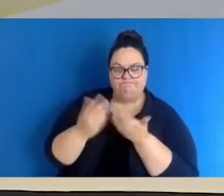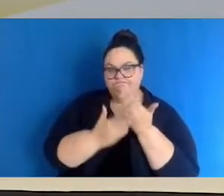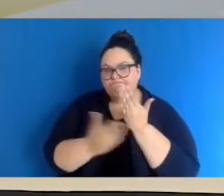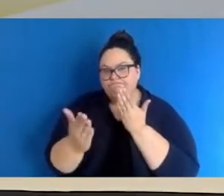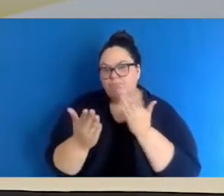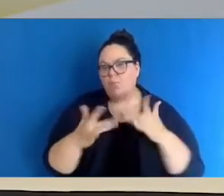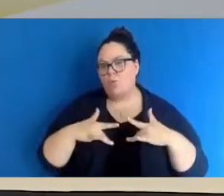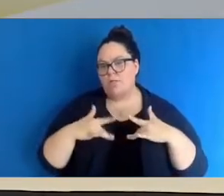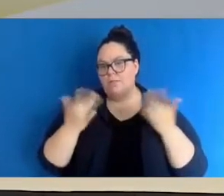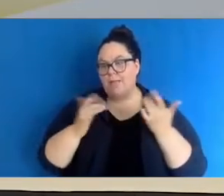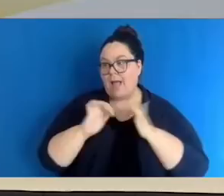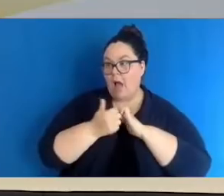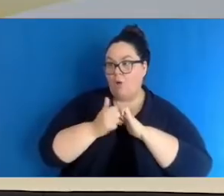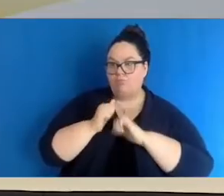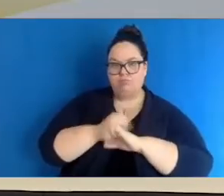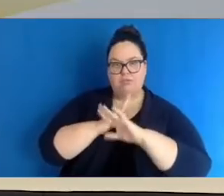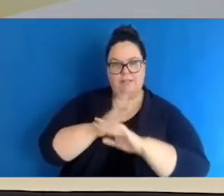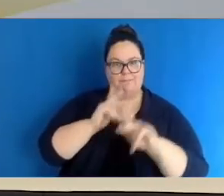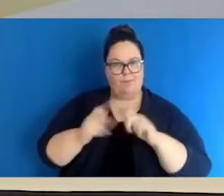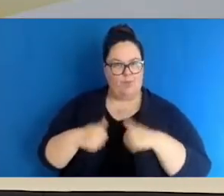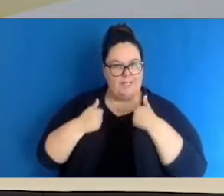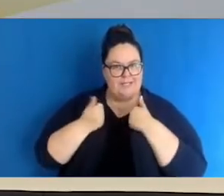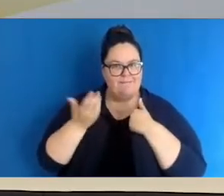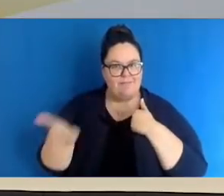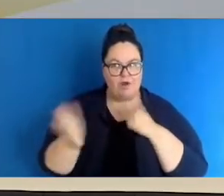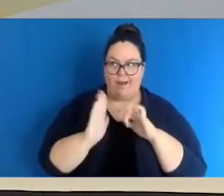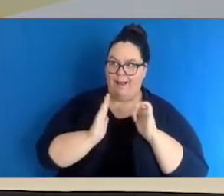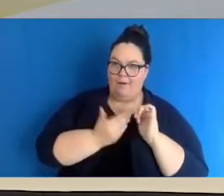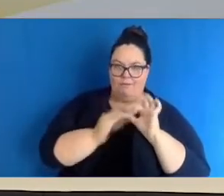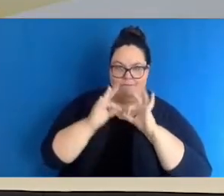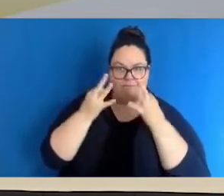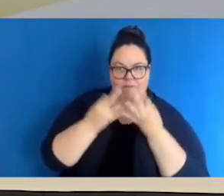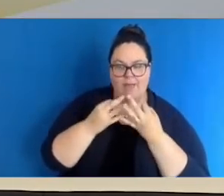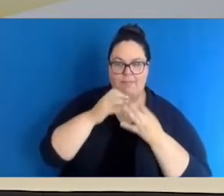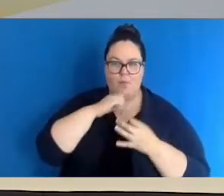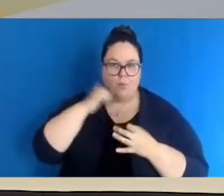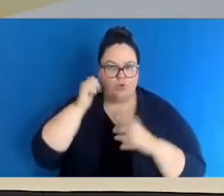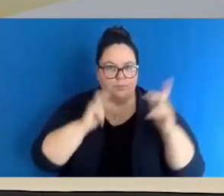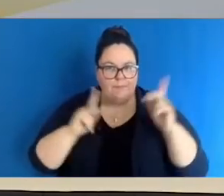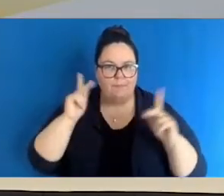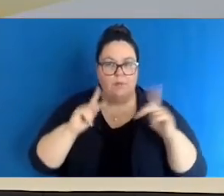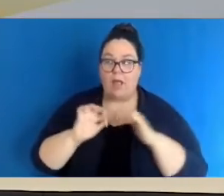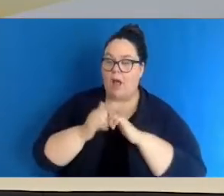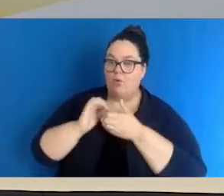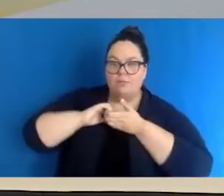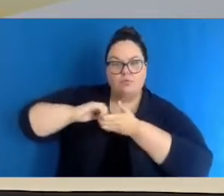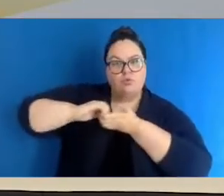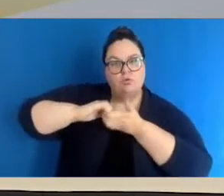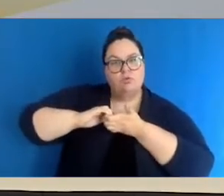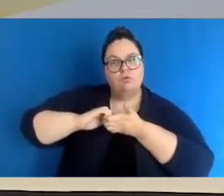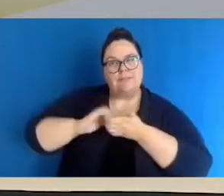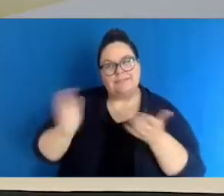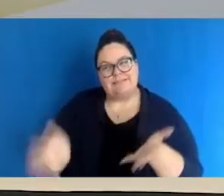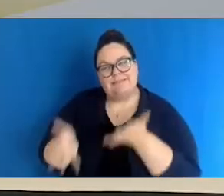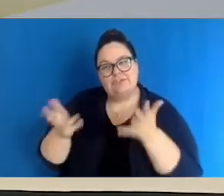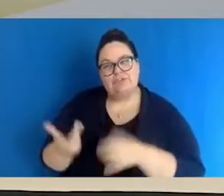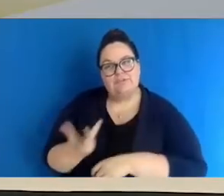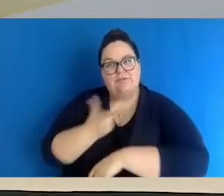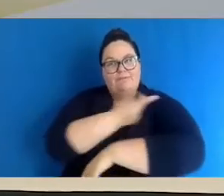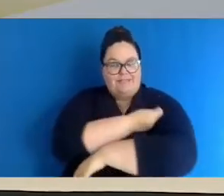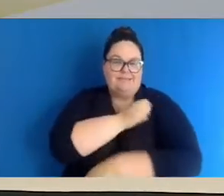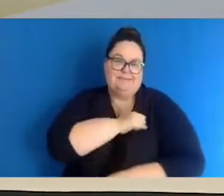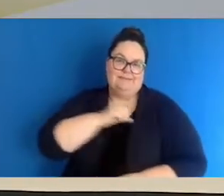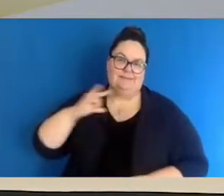take to protect loved ones in long-term care and community care, including how we will work together to increase vaccine coverage among